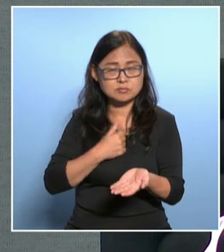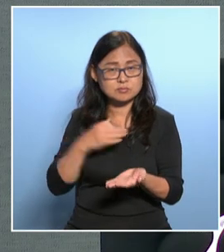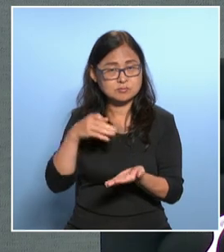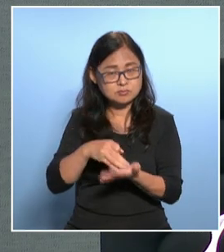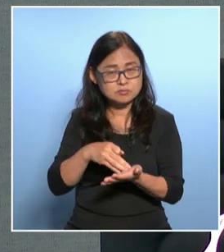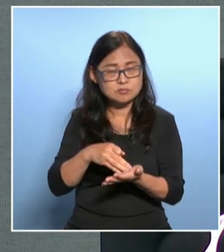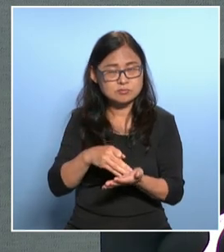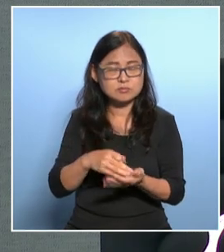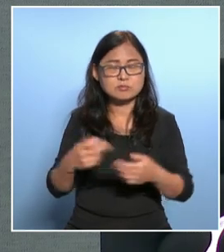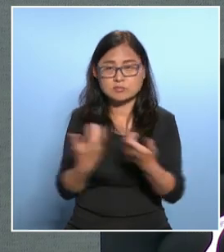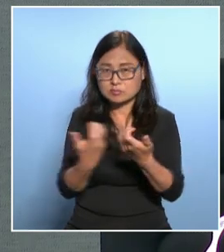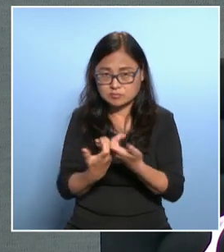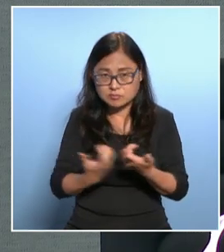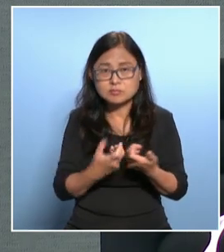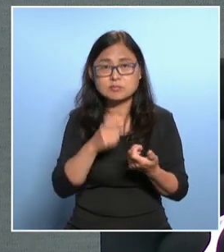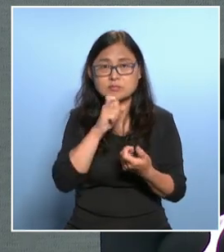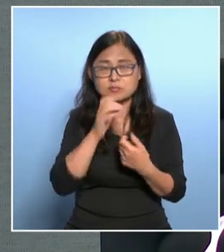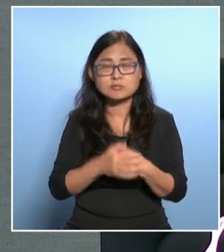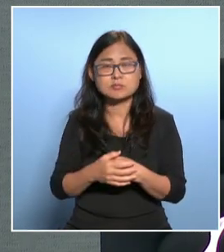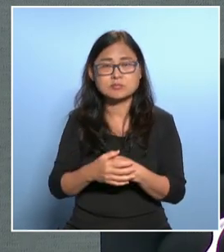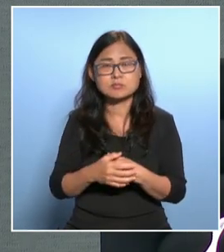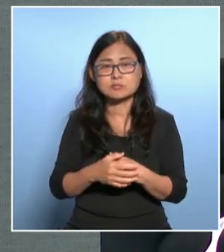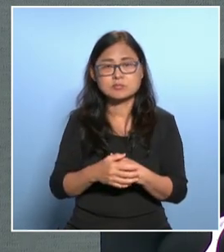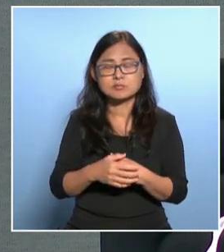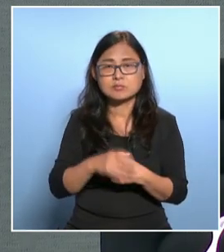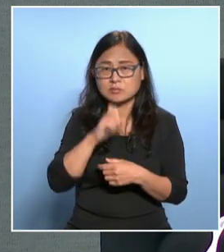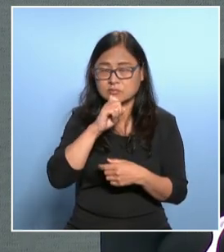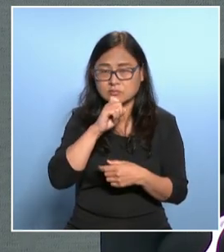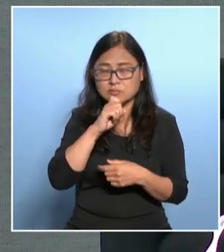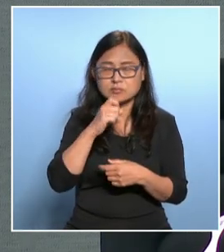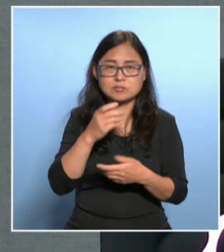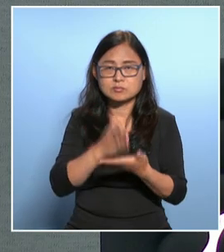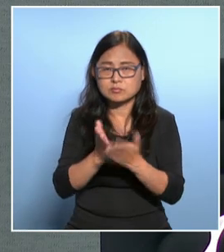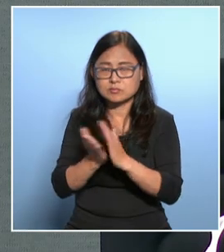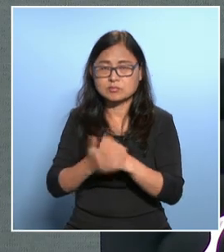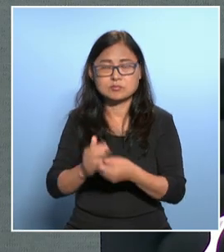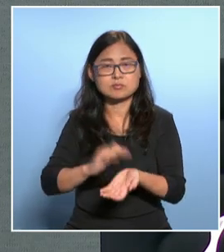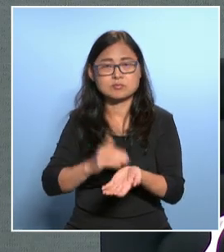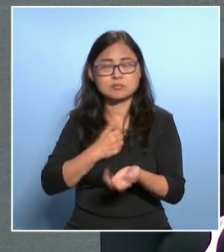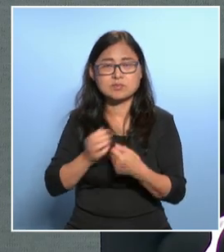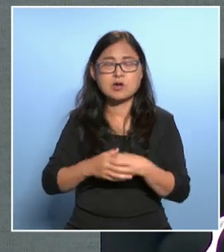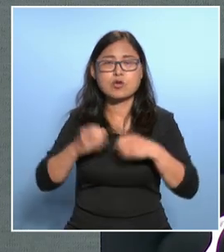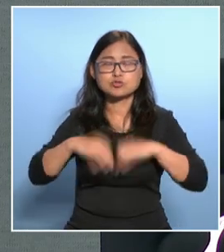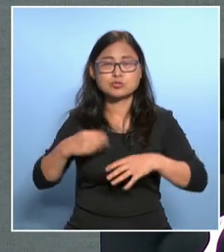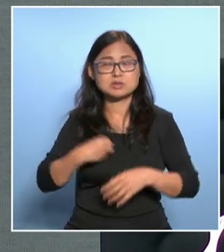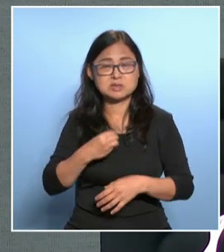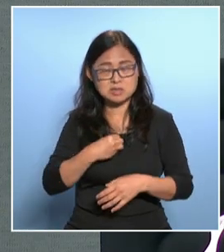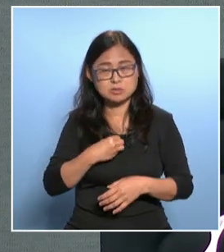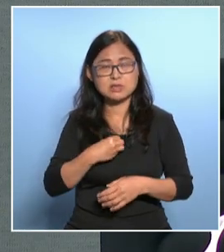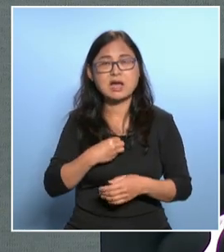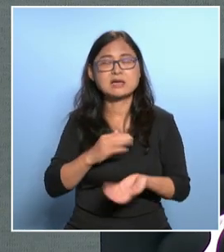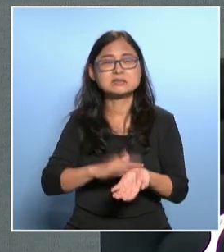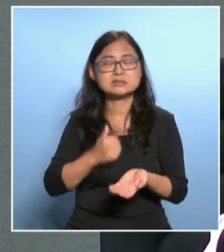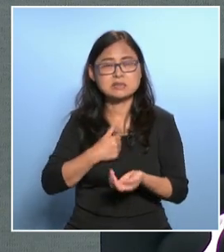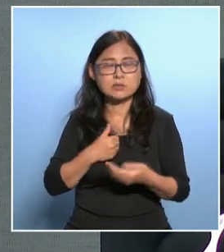So which doctors signed these 11,000 AMDs? Well,